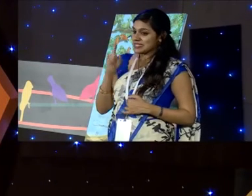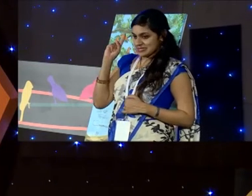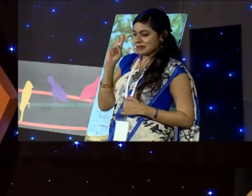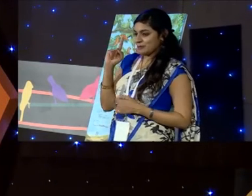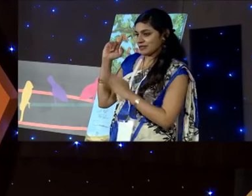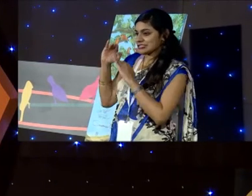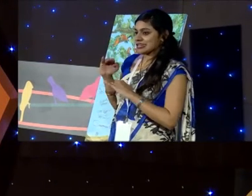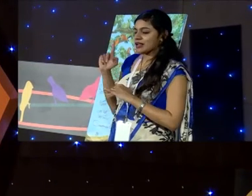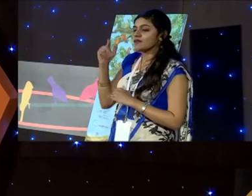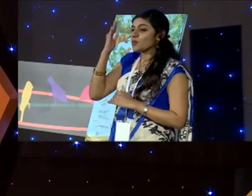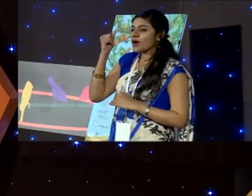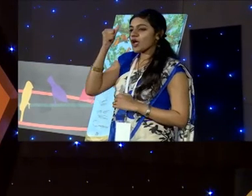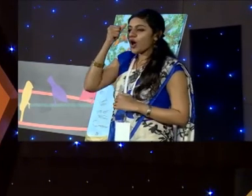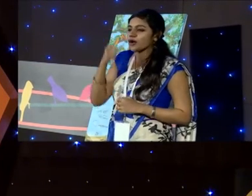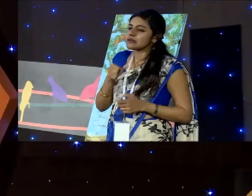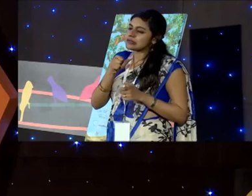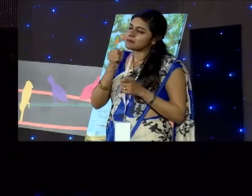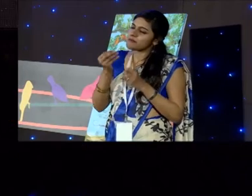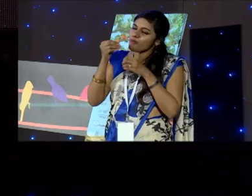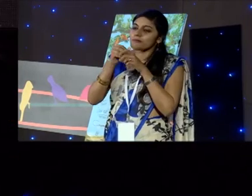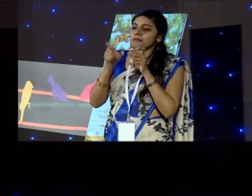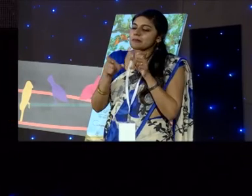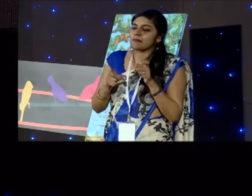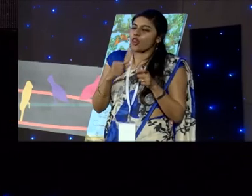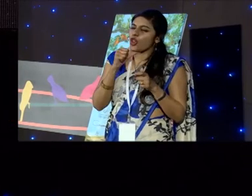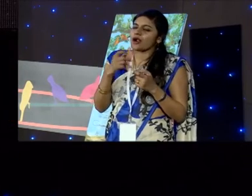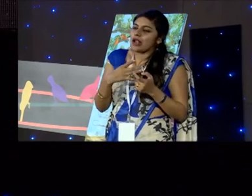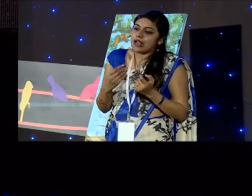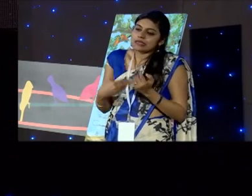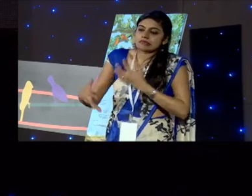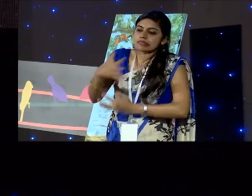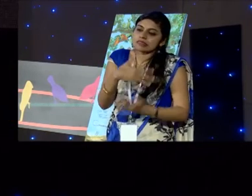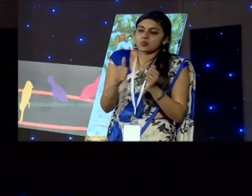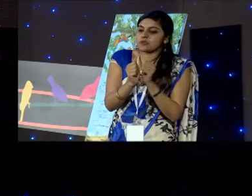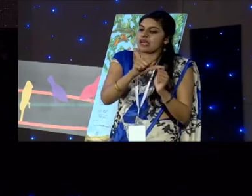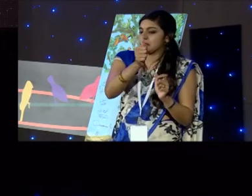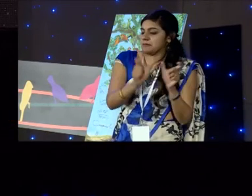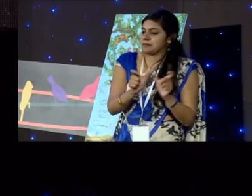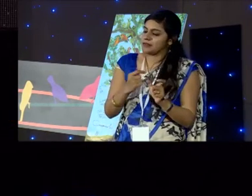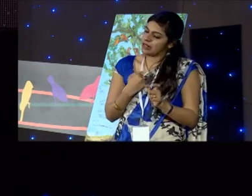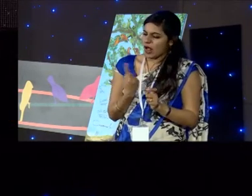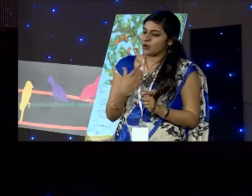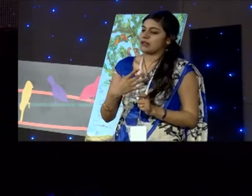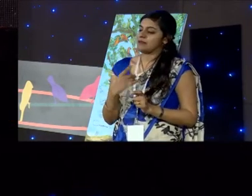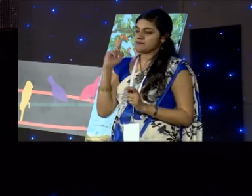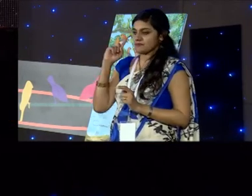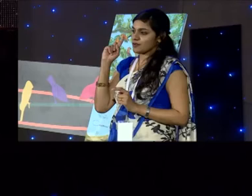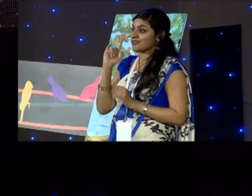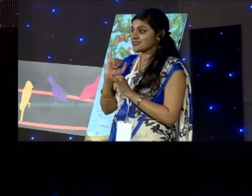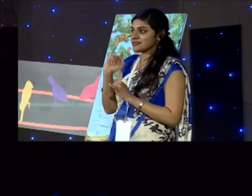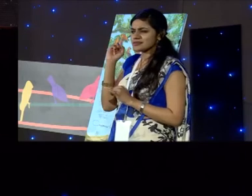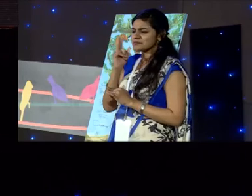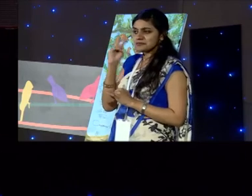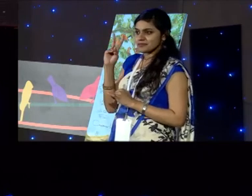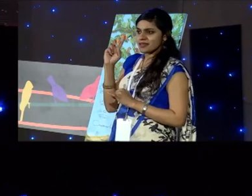it difficult to socialize and to communicate. But this child is also doing something different. He